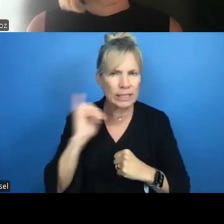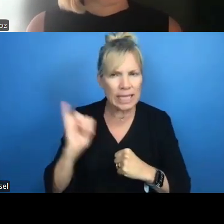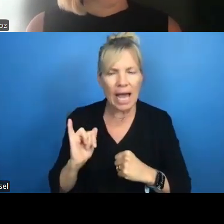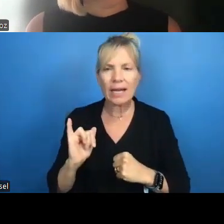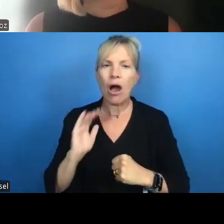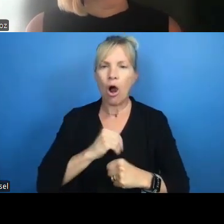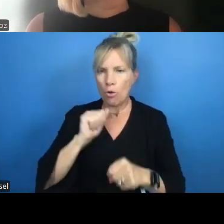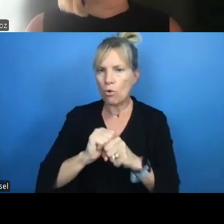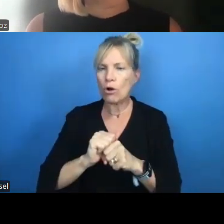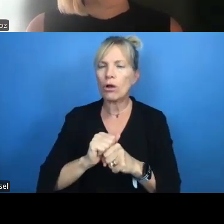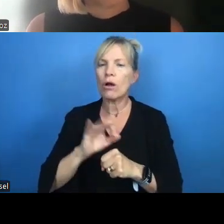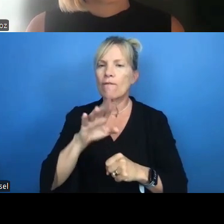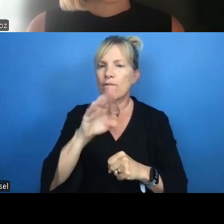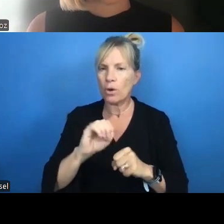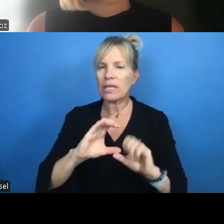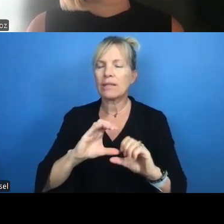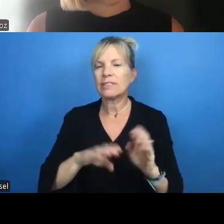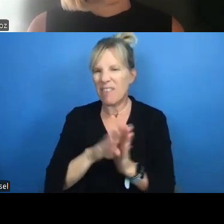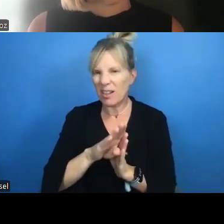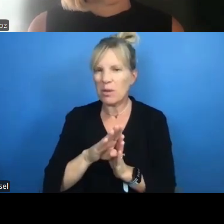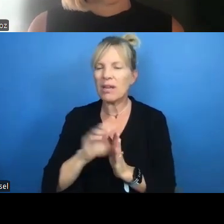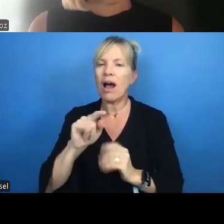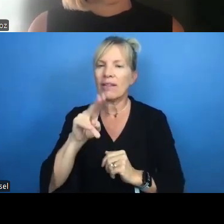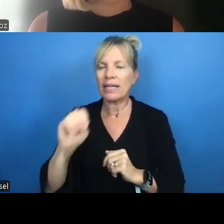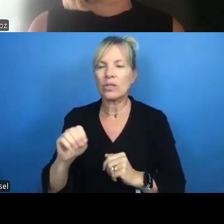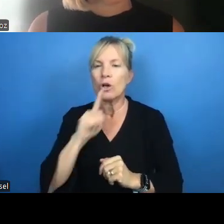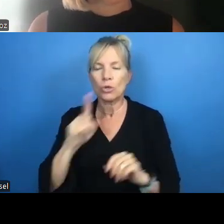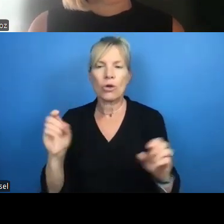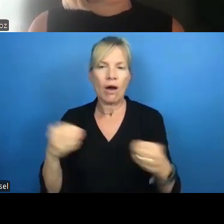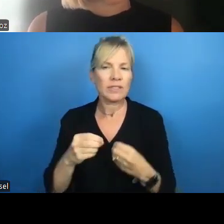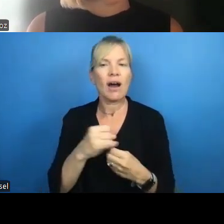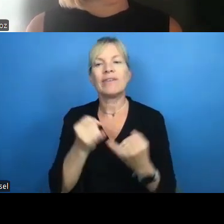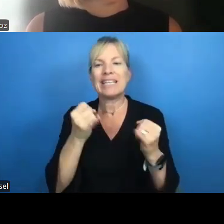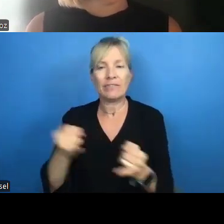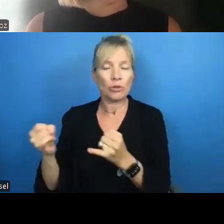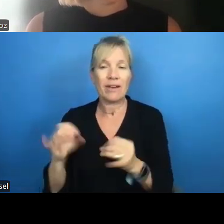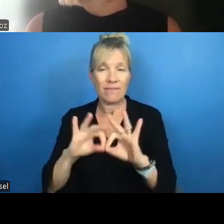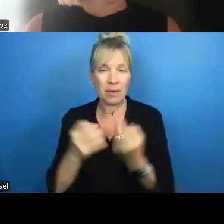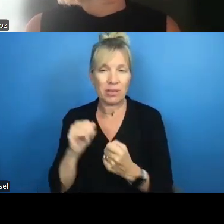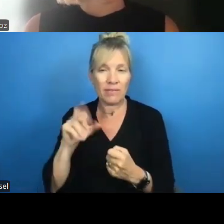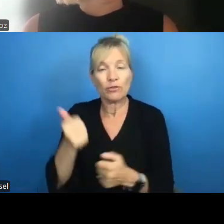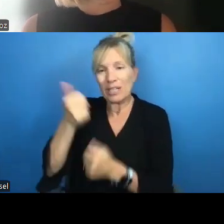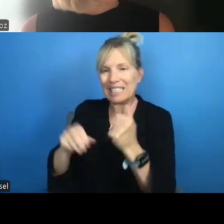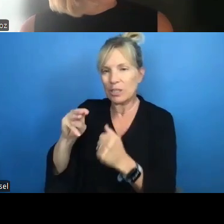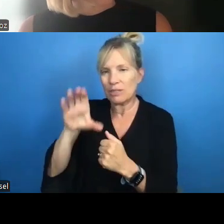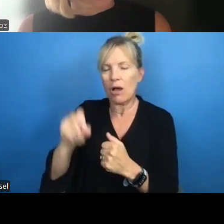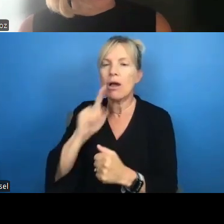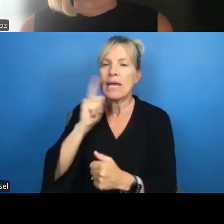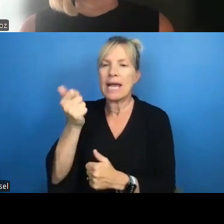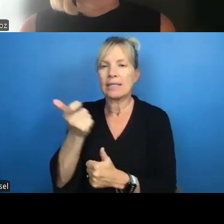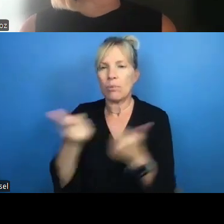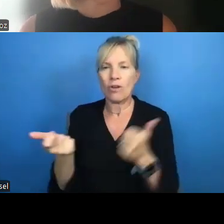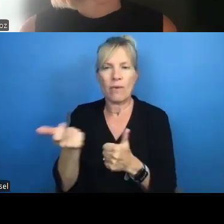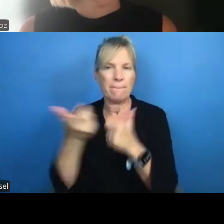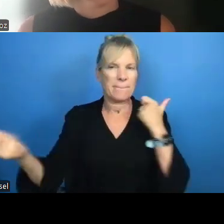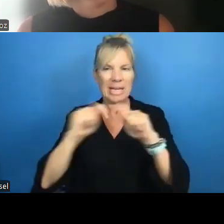our Workforce Development Alliance. So the Office of Individual and Family Affairs at each MCO is part of a larger